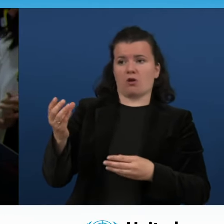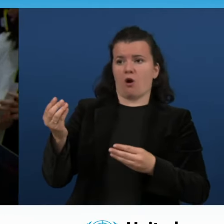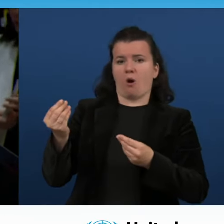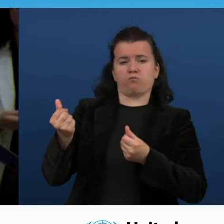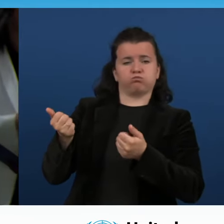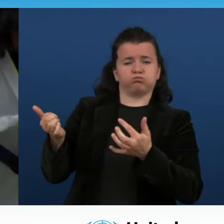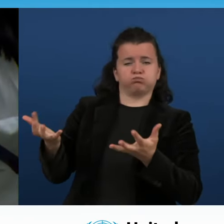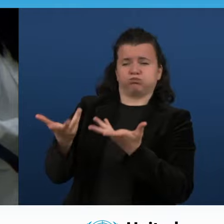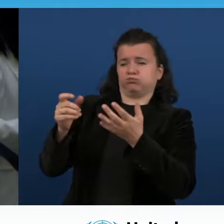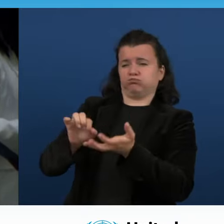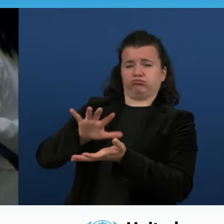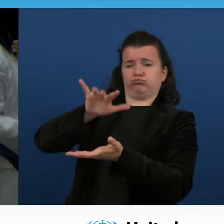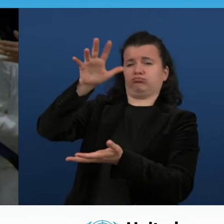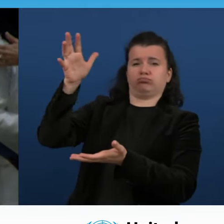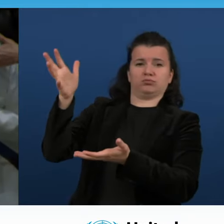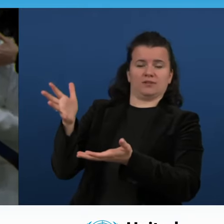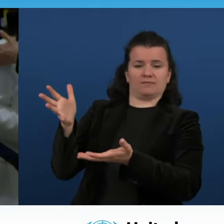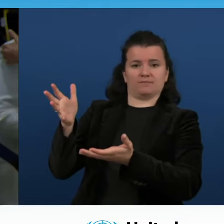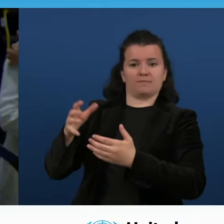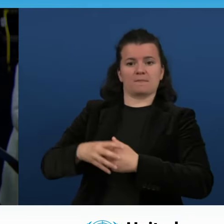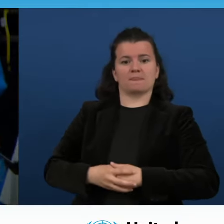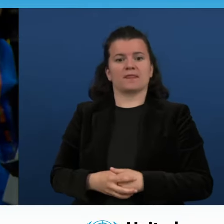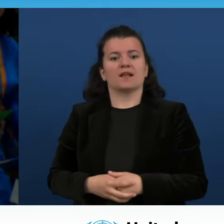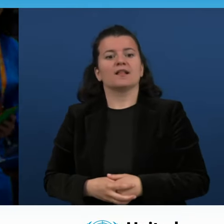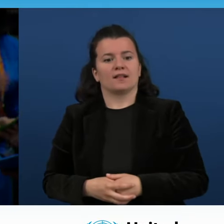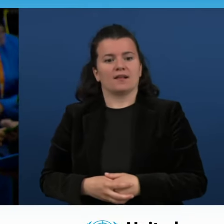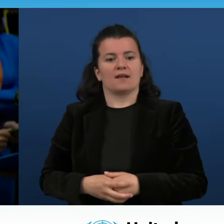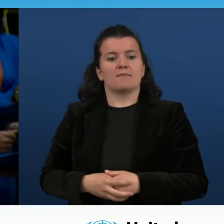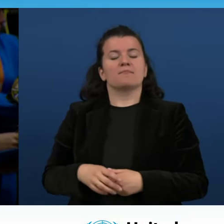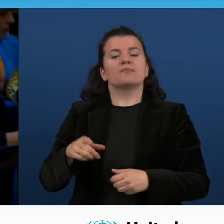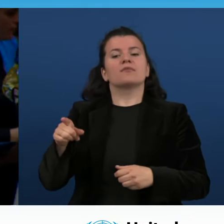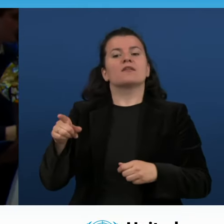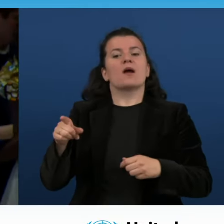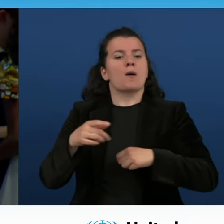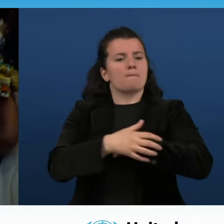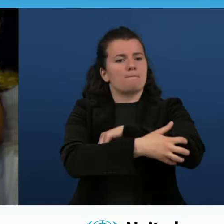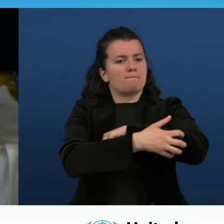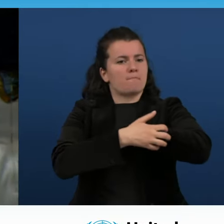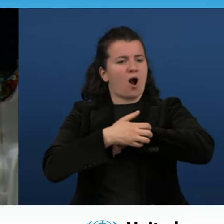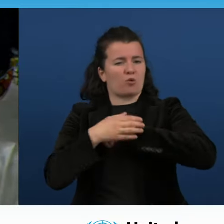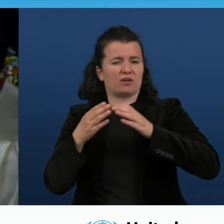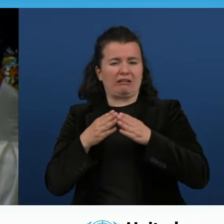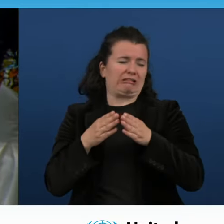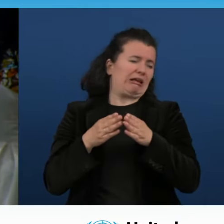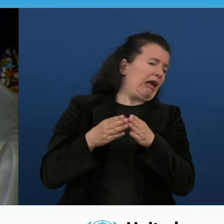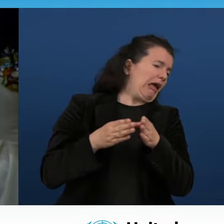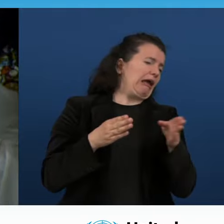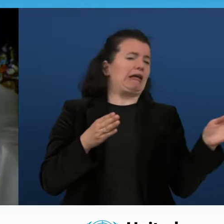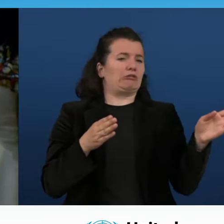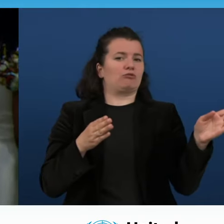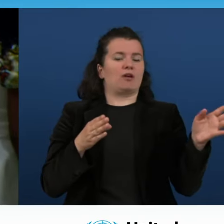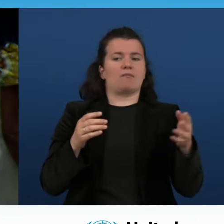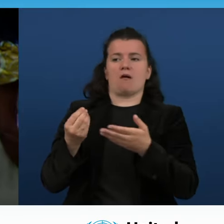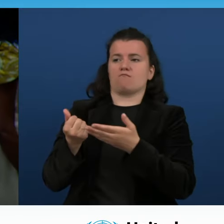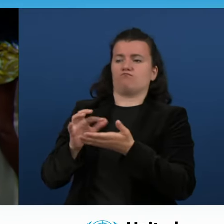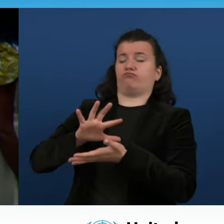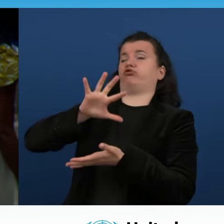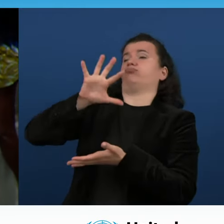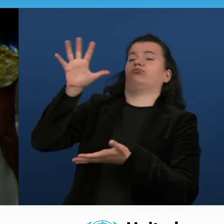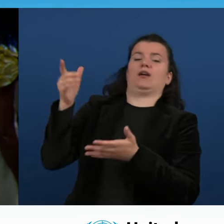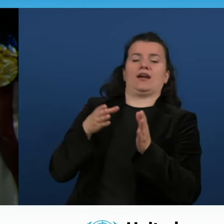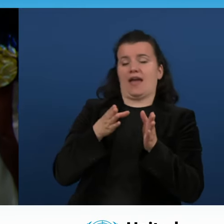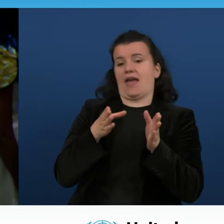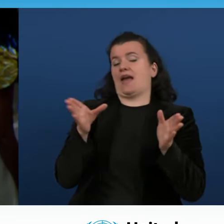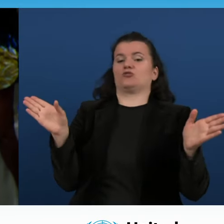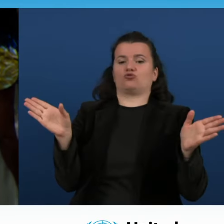But wealth and poverty are two extremes, and the World Bank rightly points out that multidimensional poverty goes beyond monetary poverty and should account